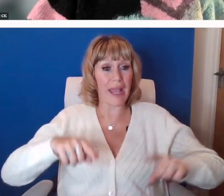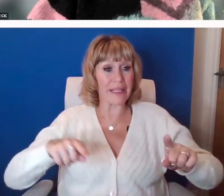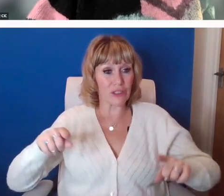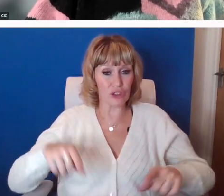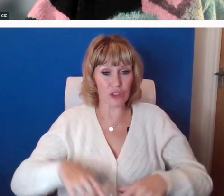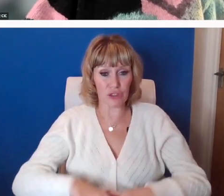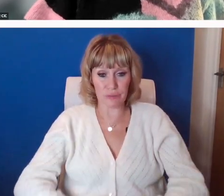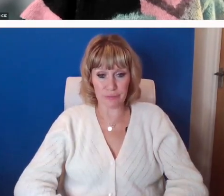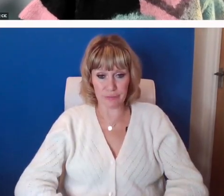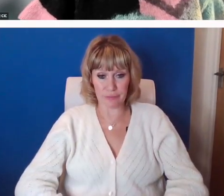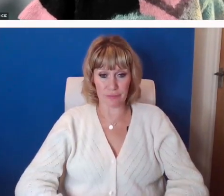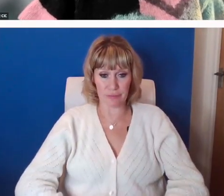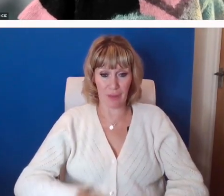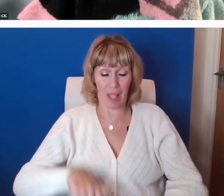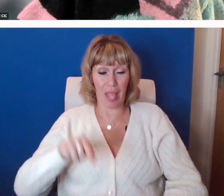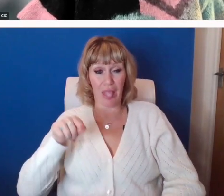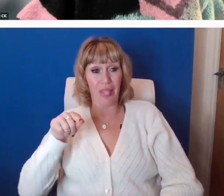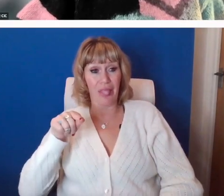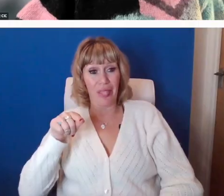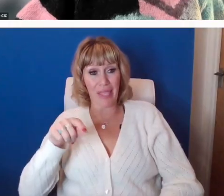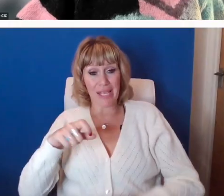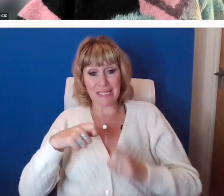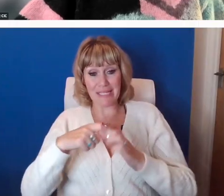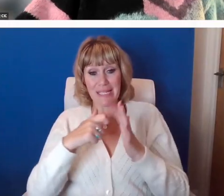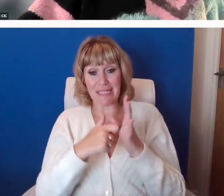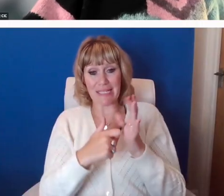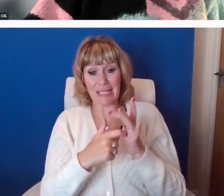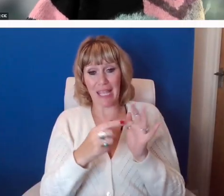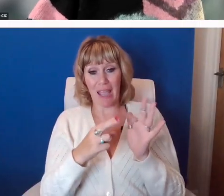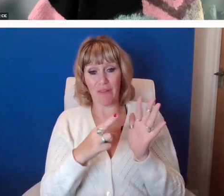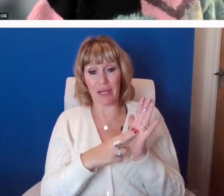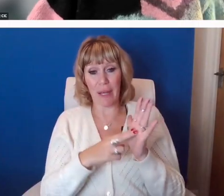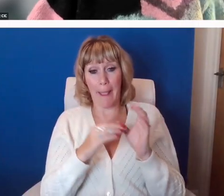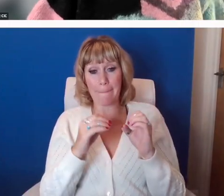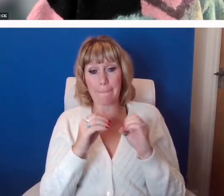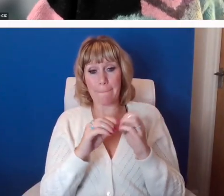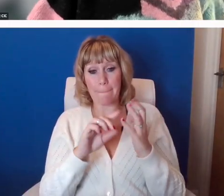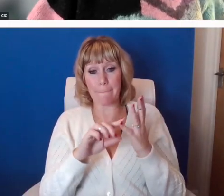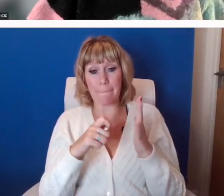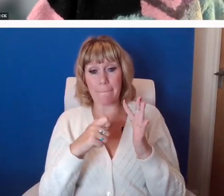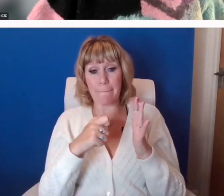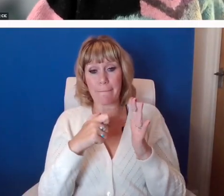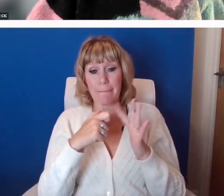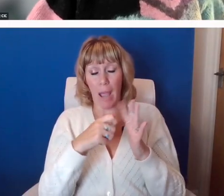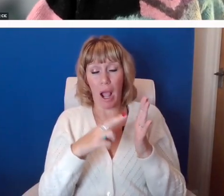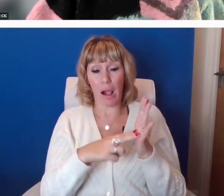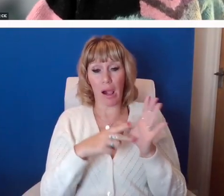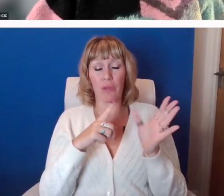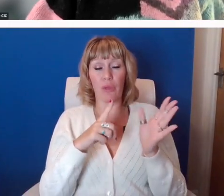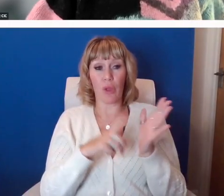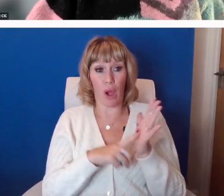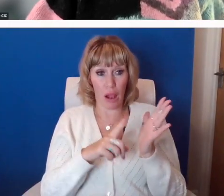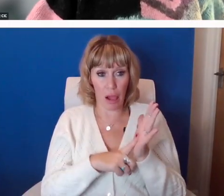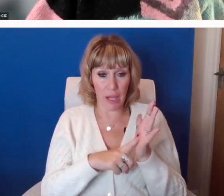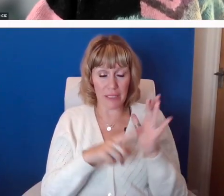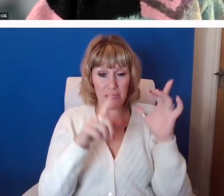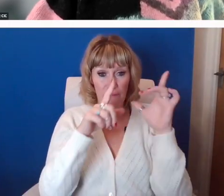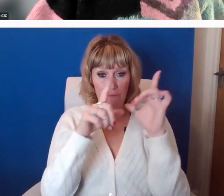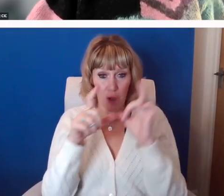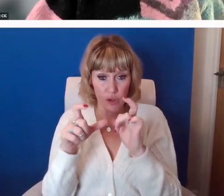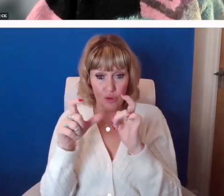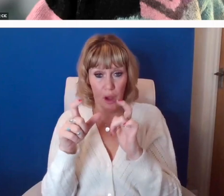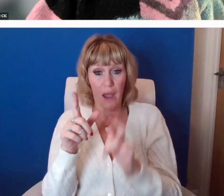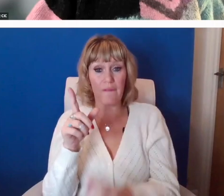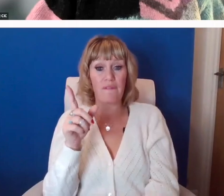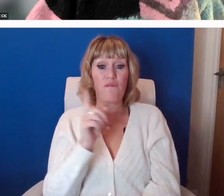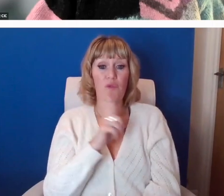And indeed, so this is Karen Bucknell, and it's a photograph of a woman smiling, wearing a pink